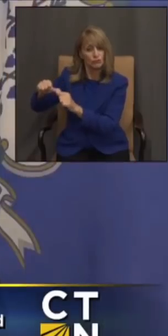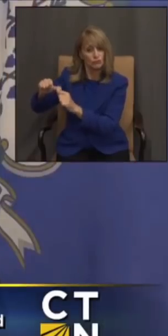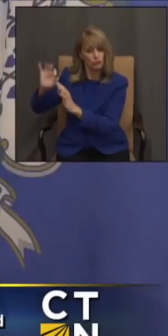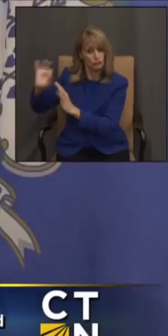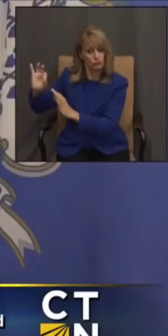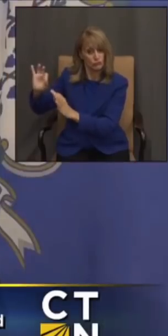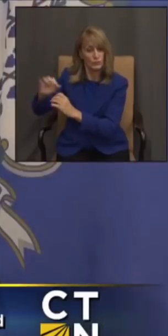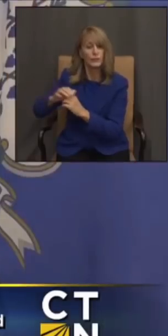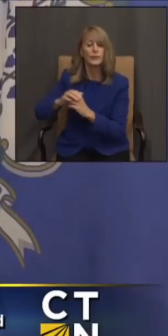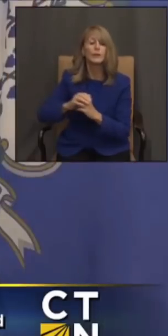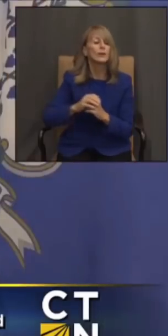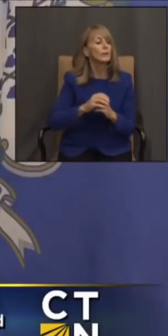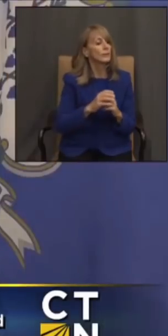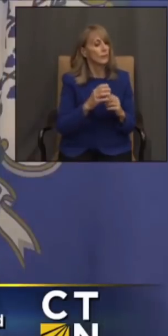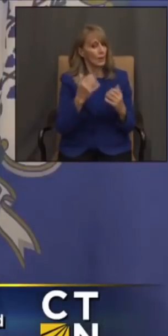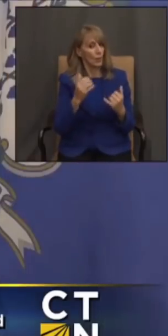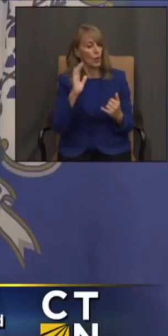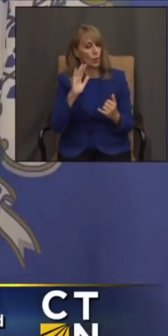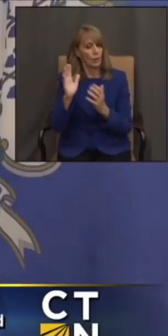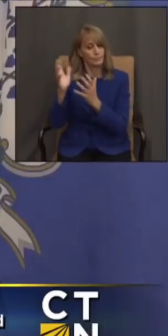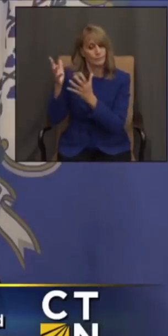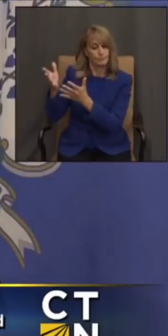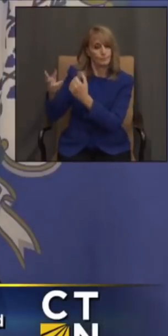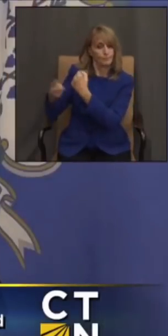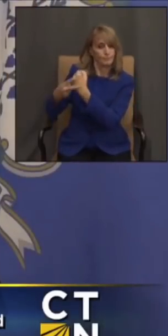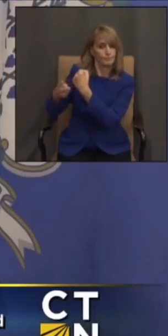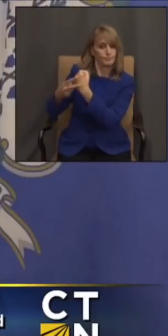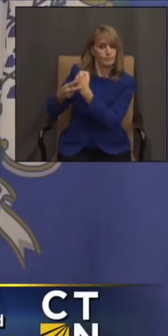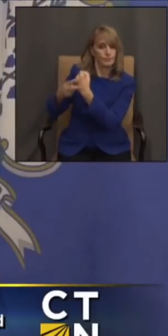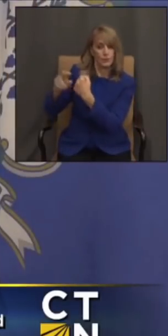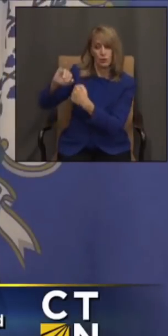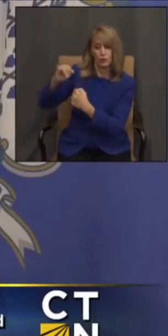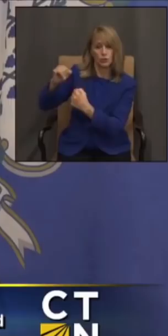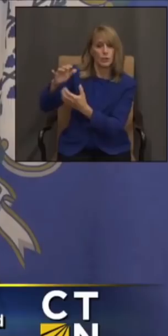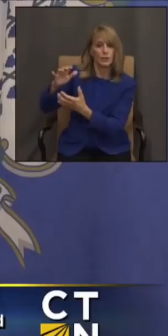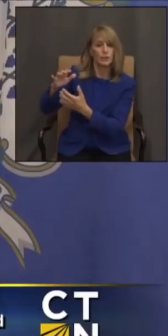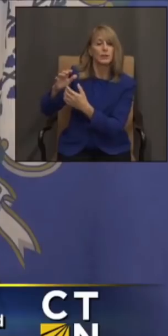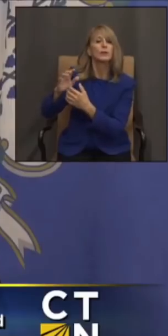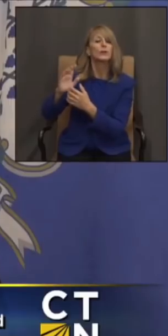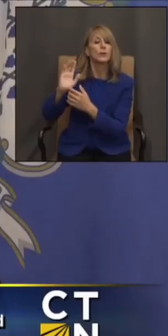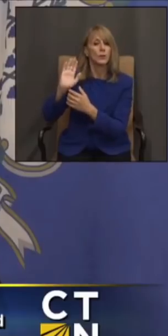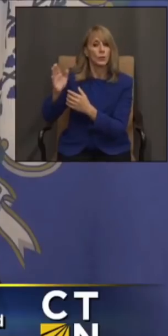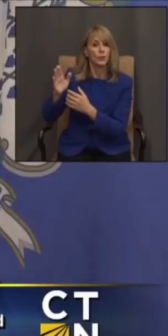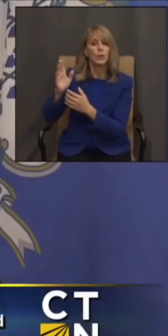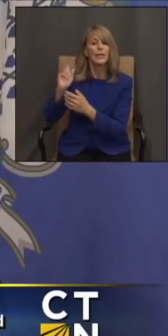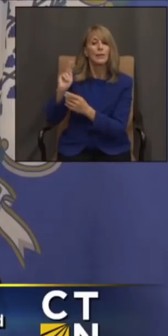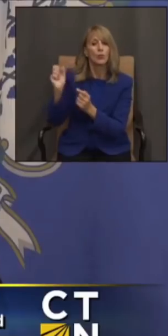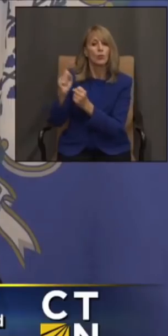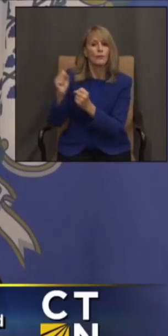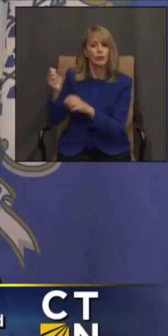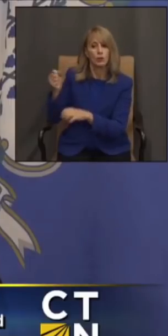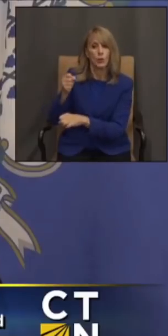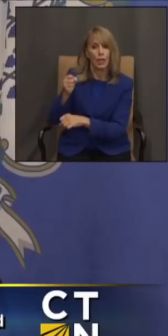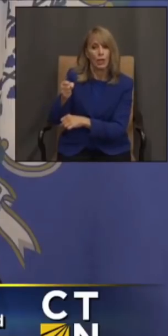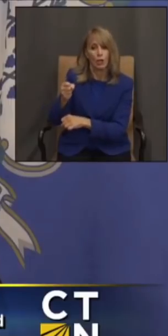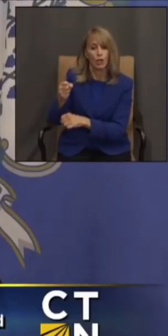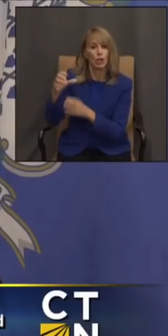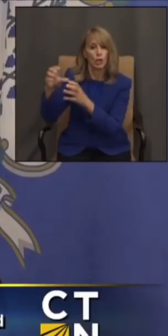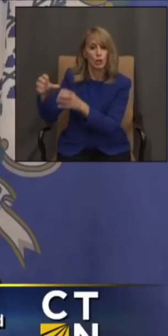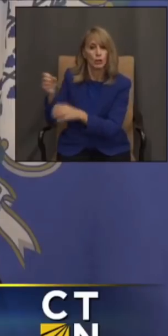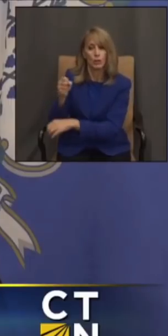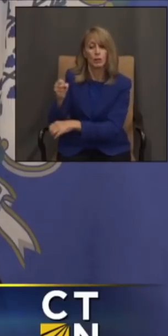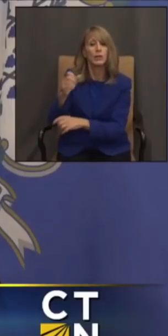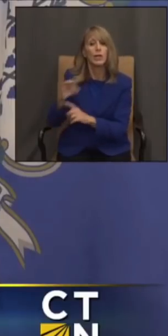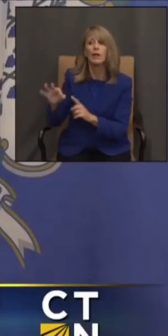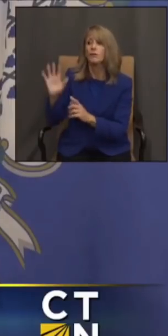to store the doses right now, and they store, we keep refrigerated, and if we get the green